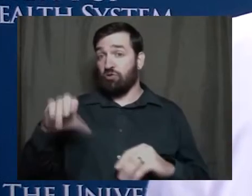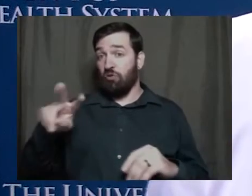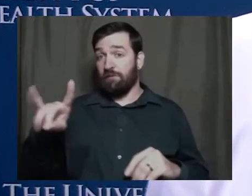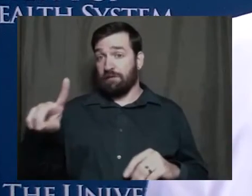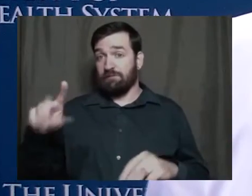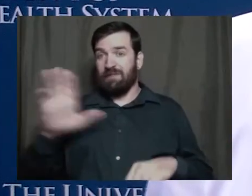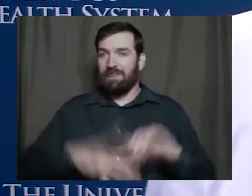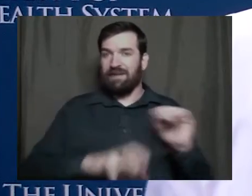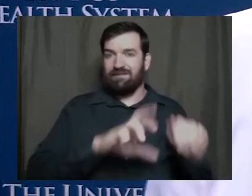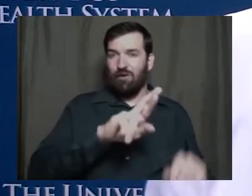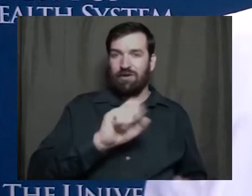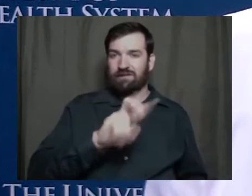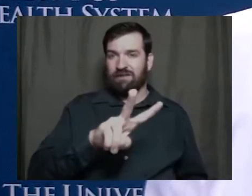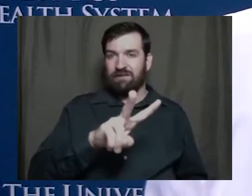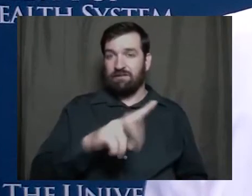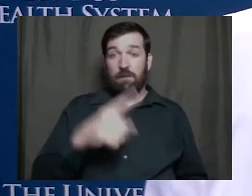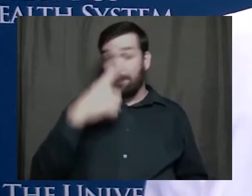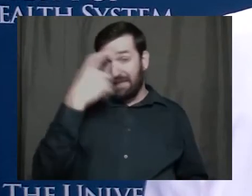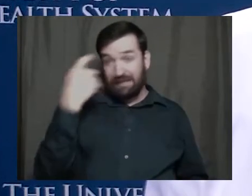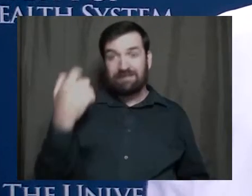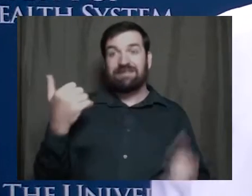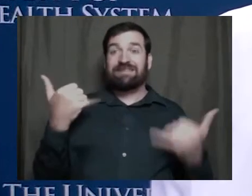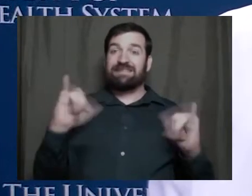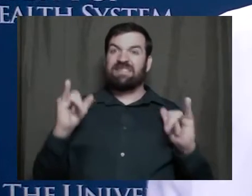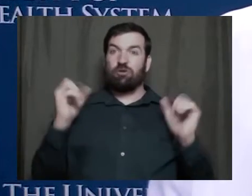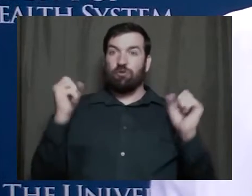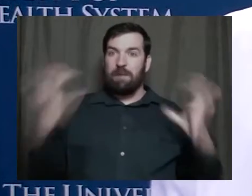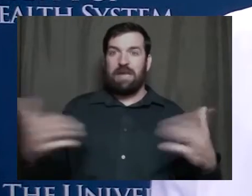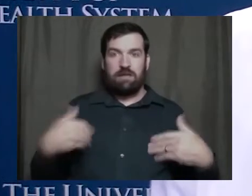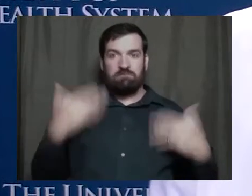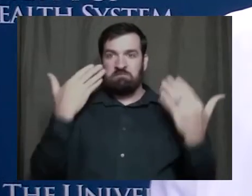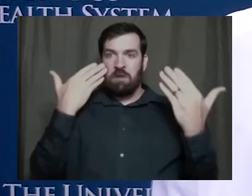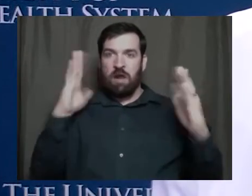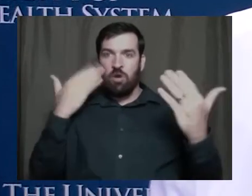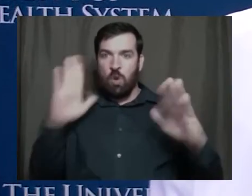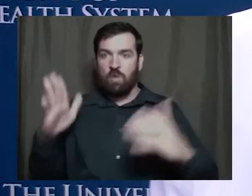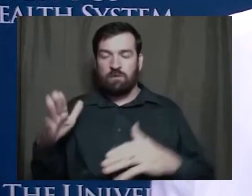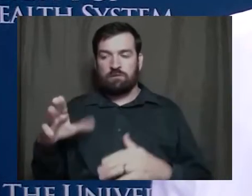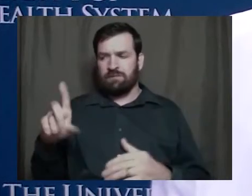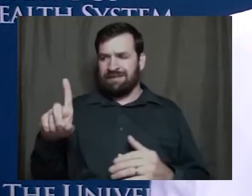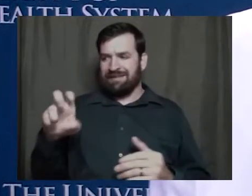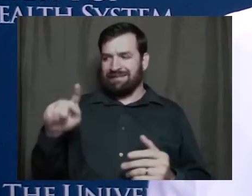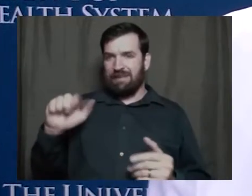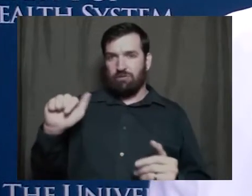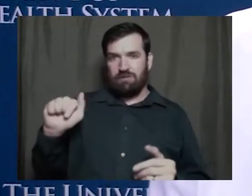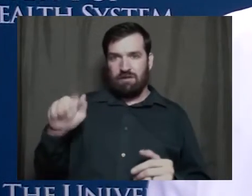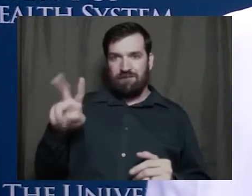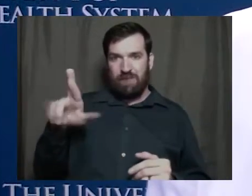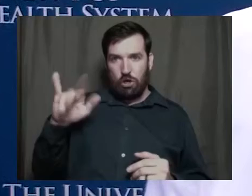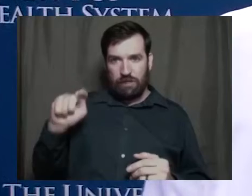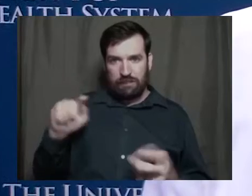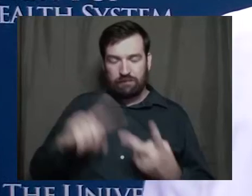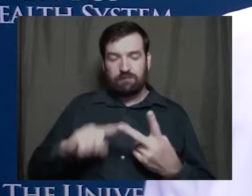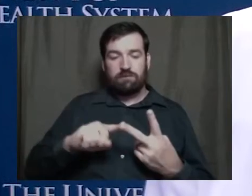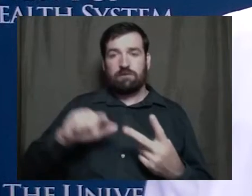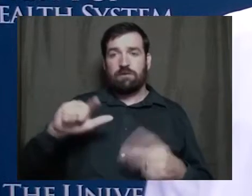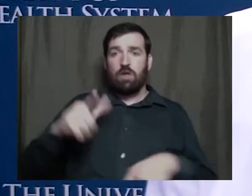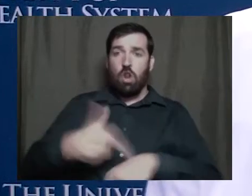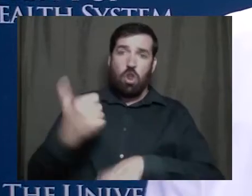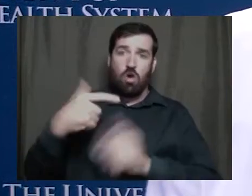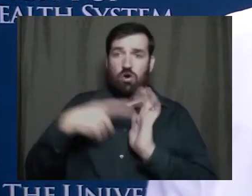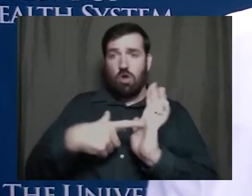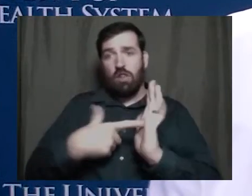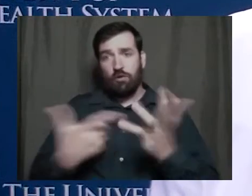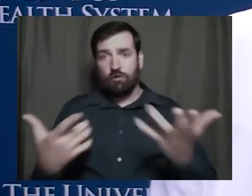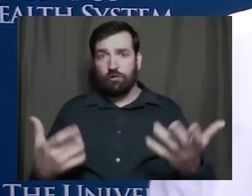simply because there's still a lot of unknowns. I mean, so there's the Delta variant now, and there's the long hauler and things. We know that maybe you might possibly have a